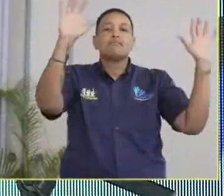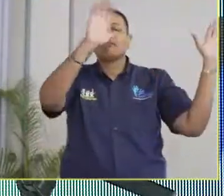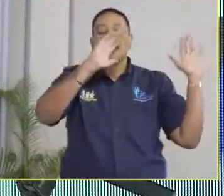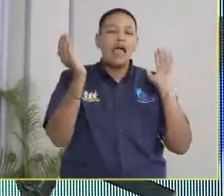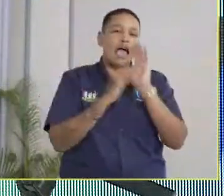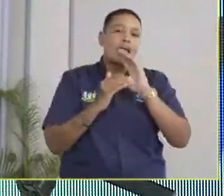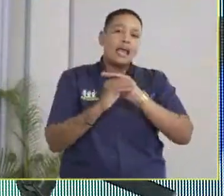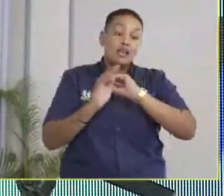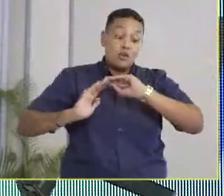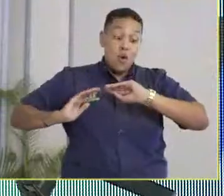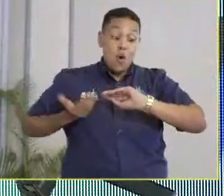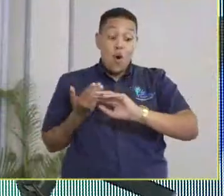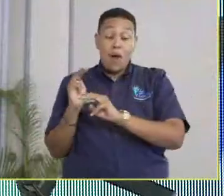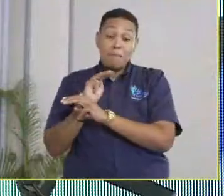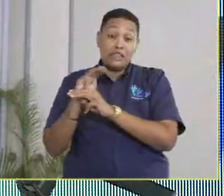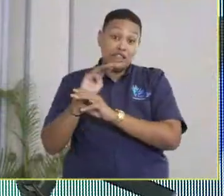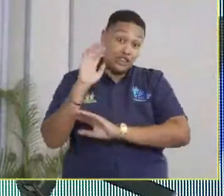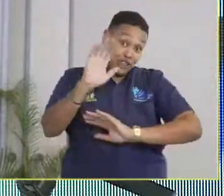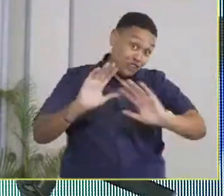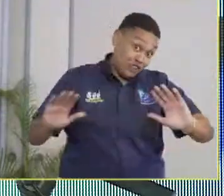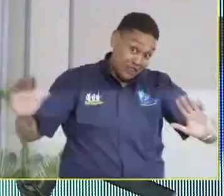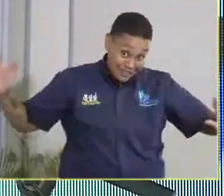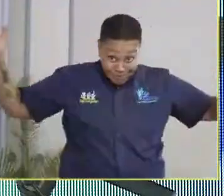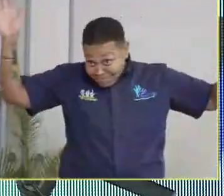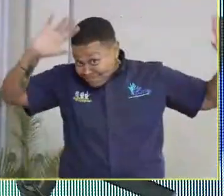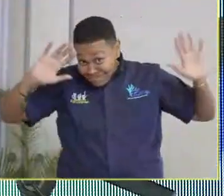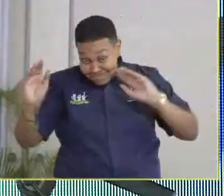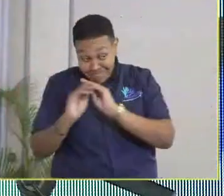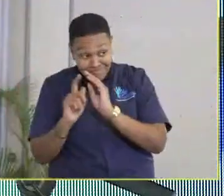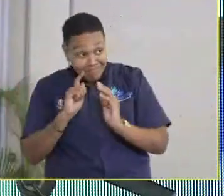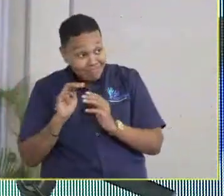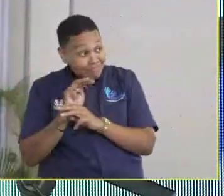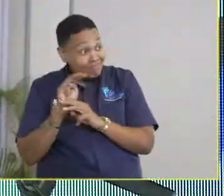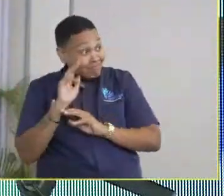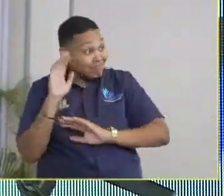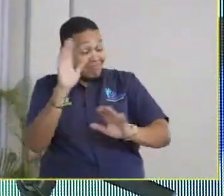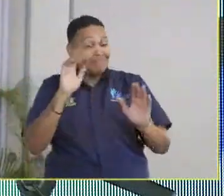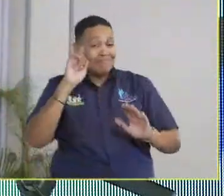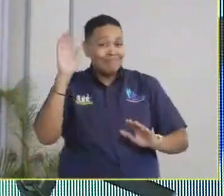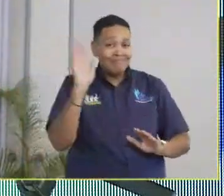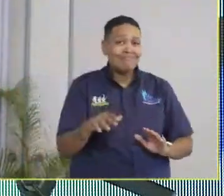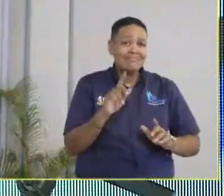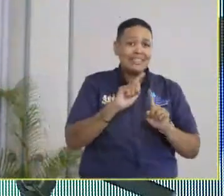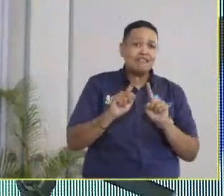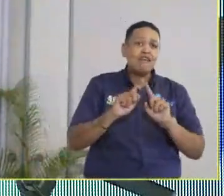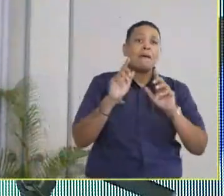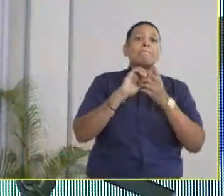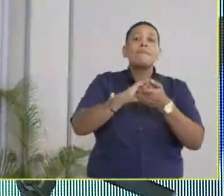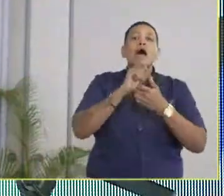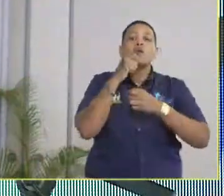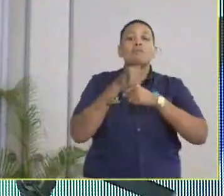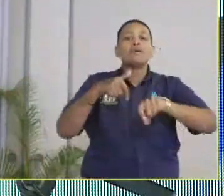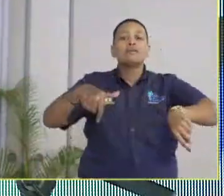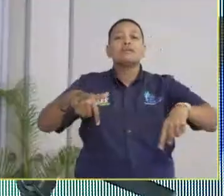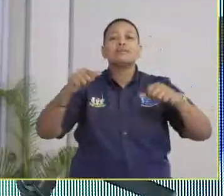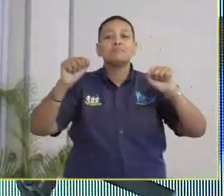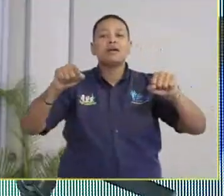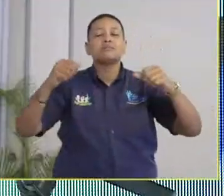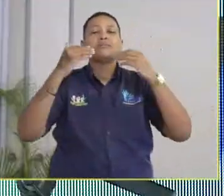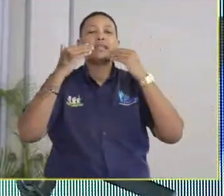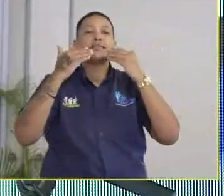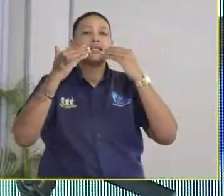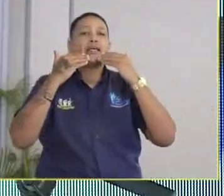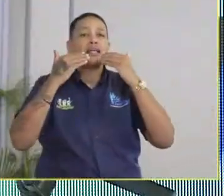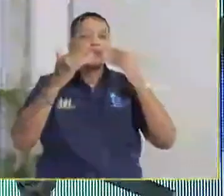again to our ministry, And can we applaud again all the partners who made this possible? Thank you so